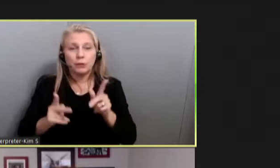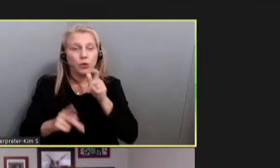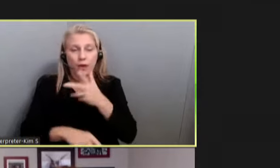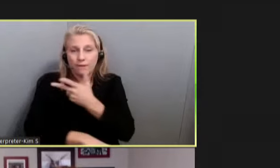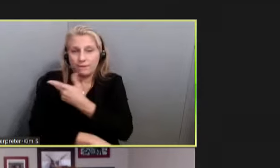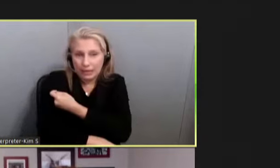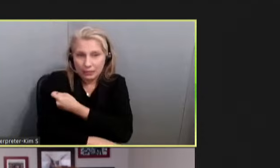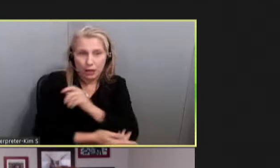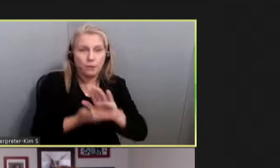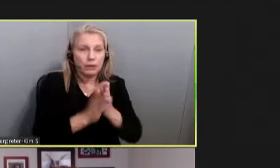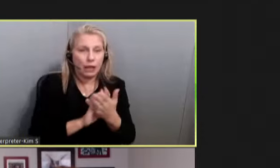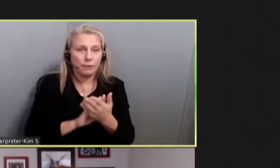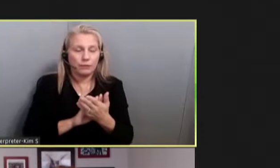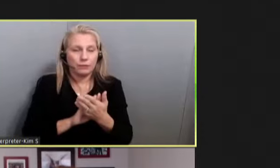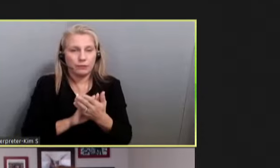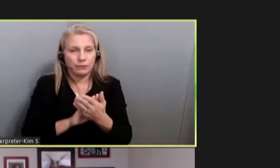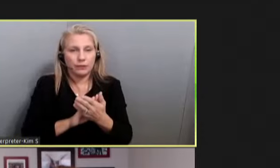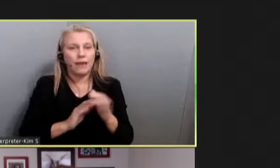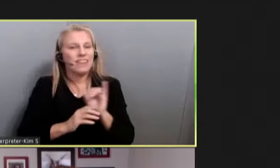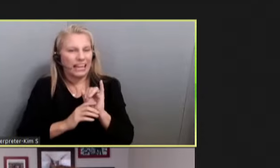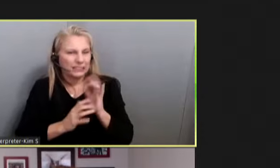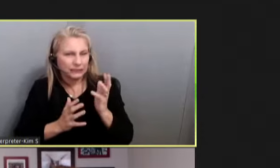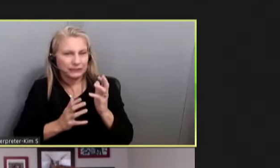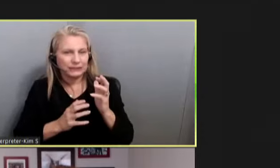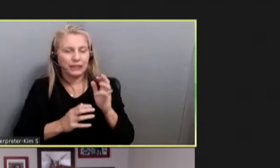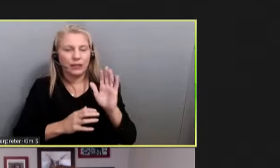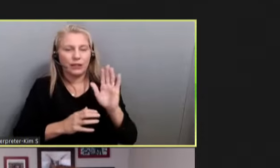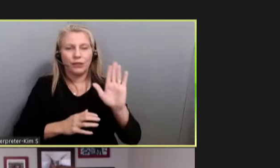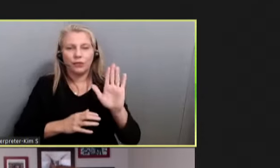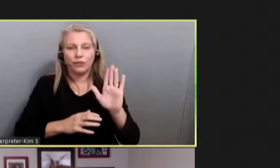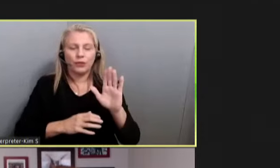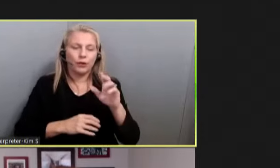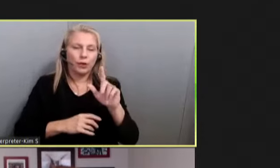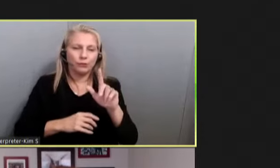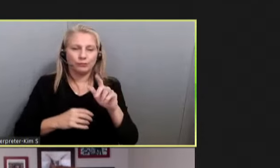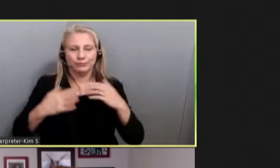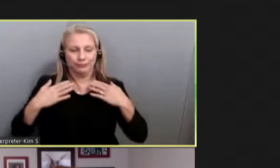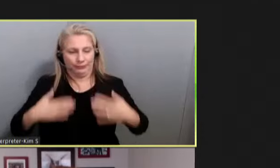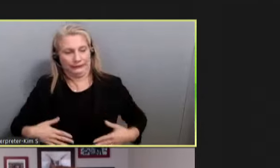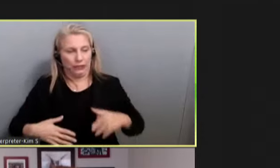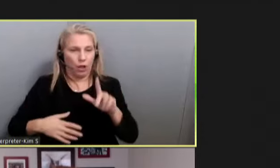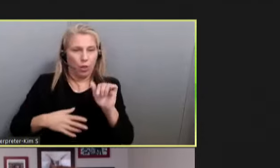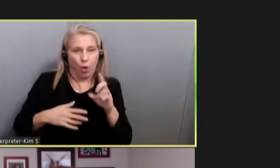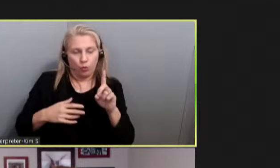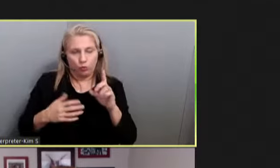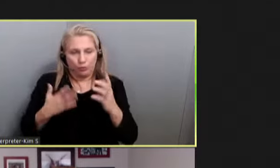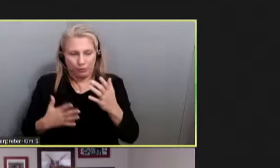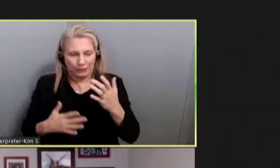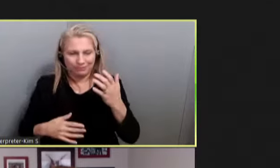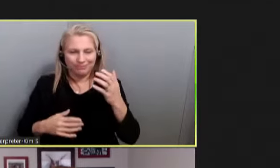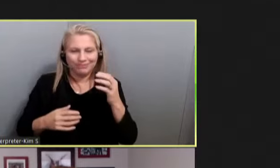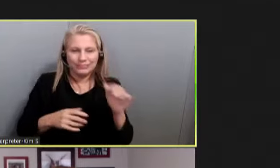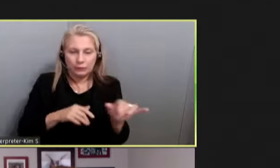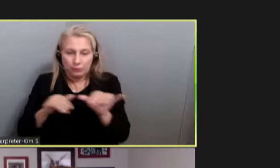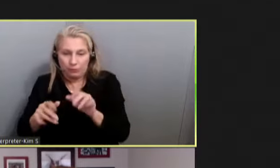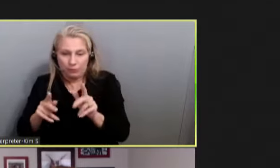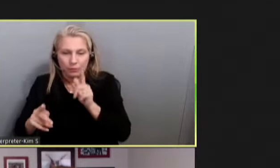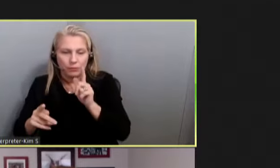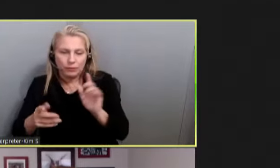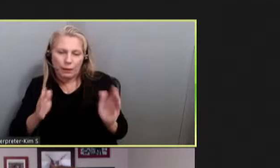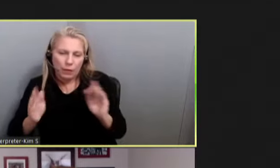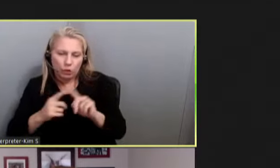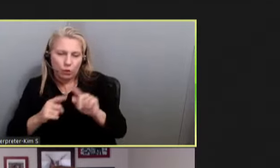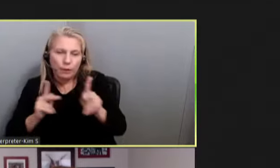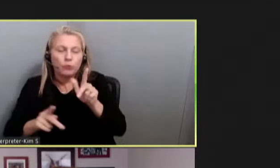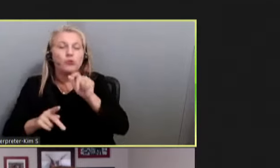vaccinated become infected, that their viral load might be quite high, perhaps similar to individuals that have not previously been